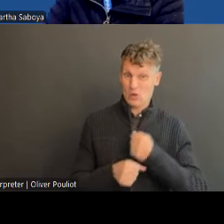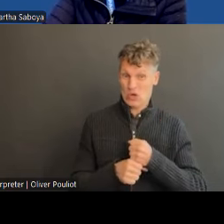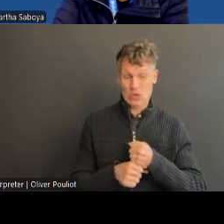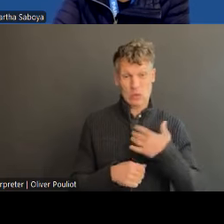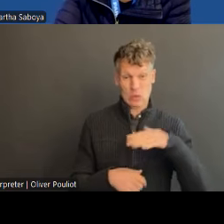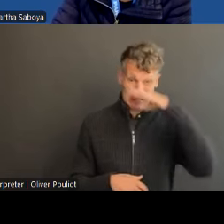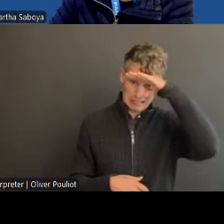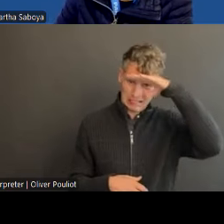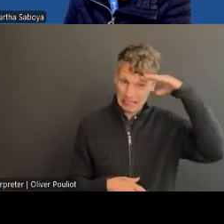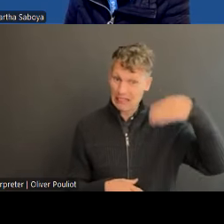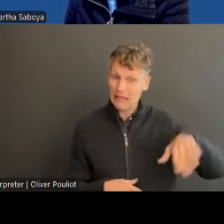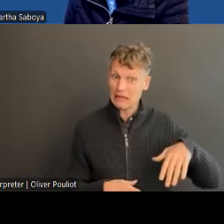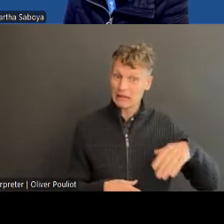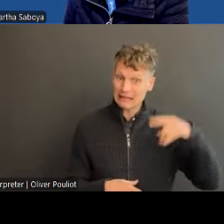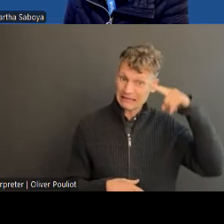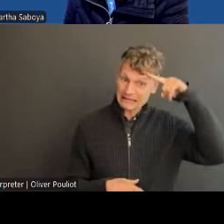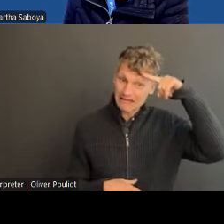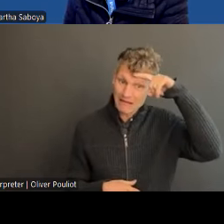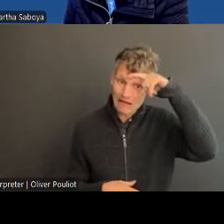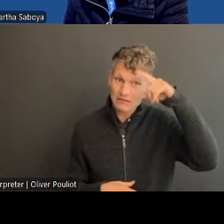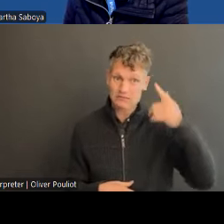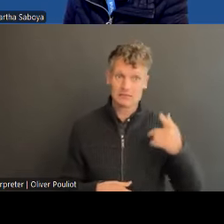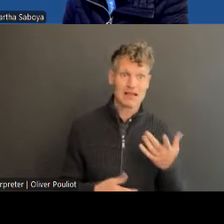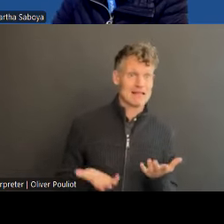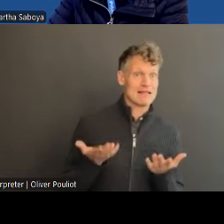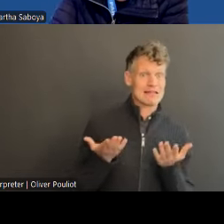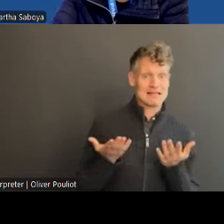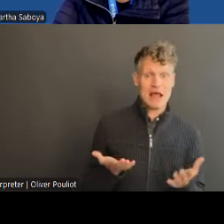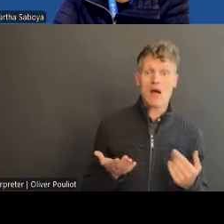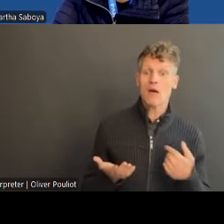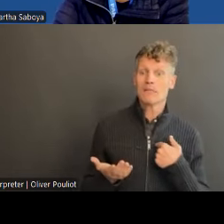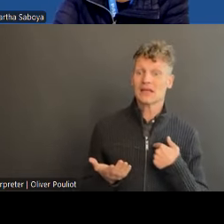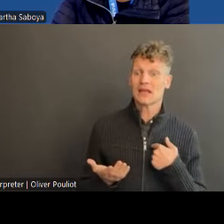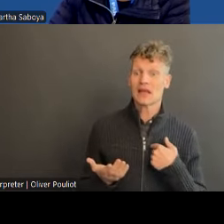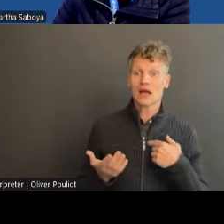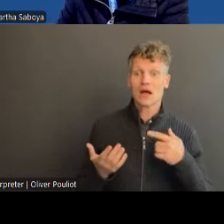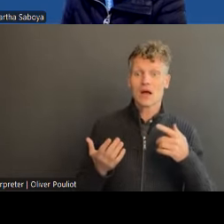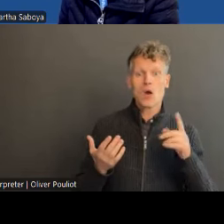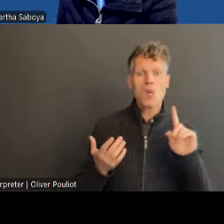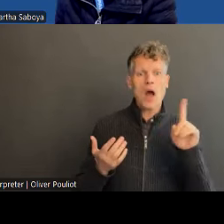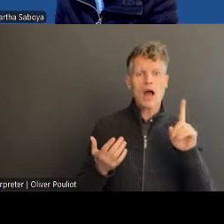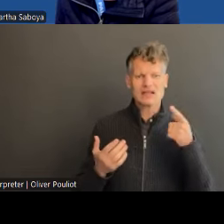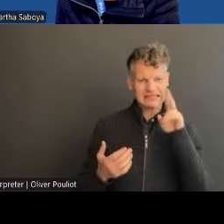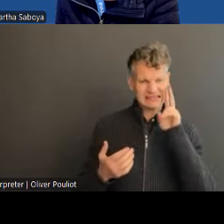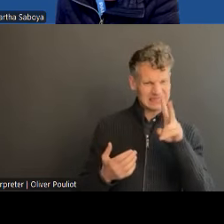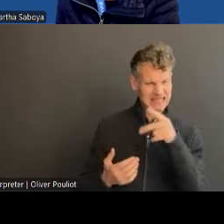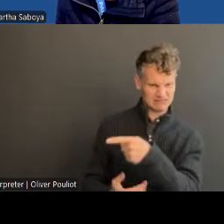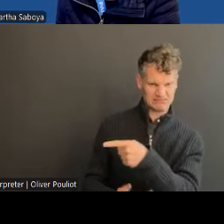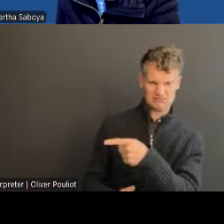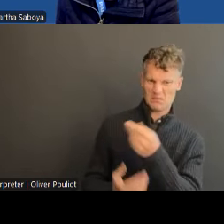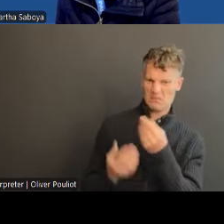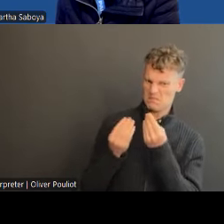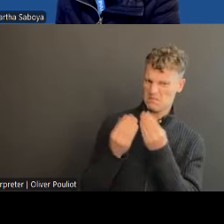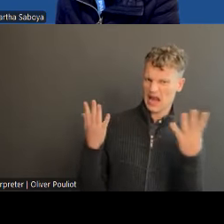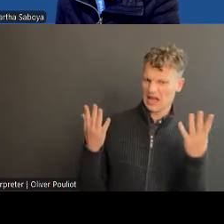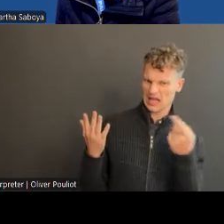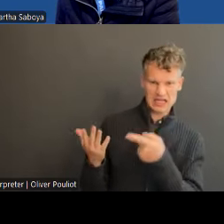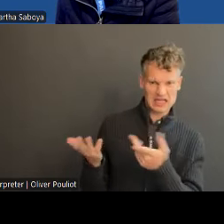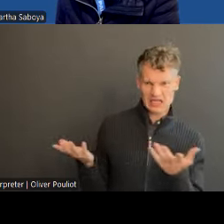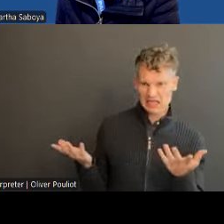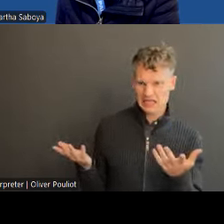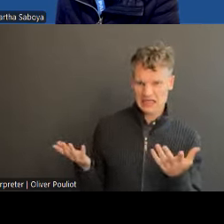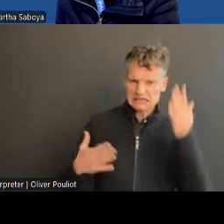elimination goals. But if I zoom in the group of neglected infectious diseases and zoonotic diseases, we can